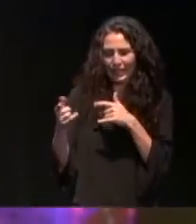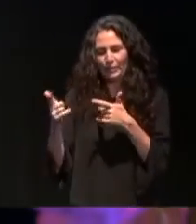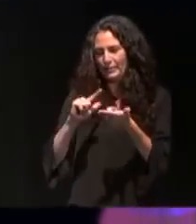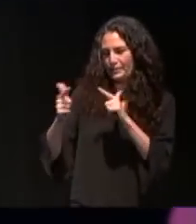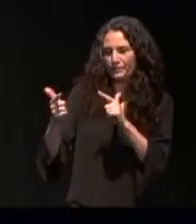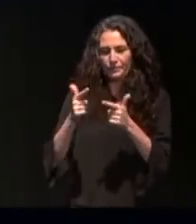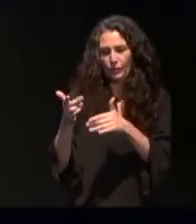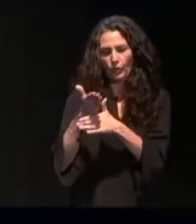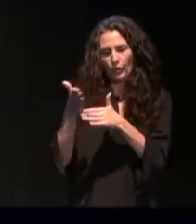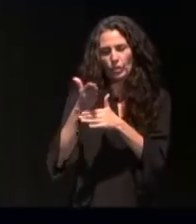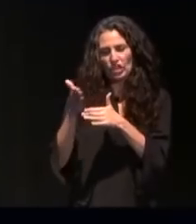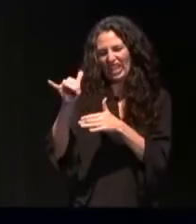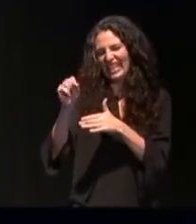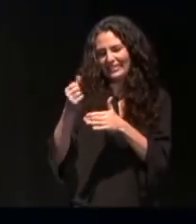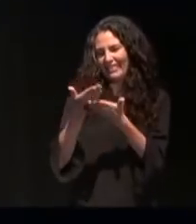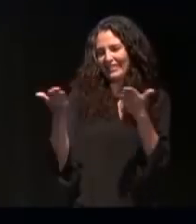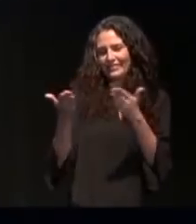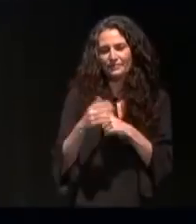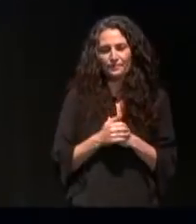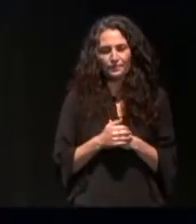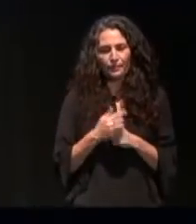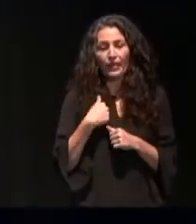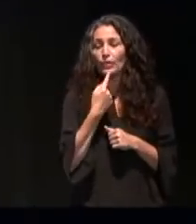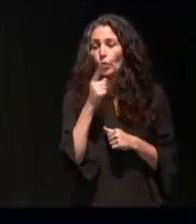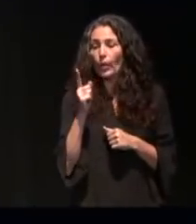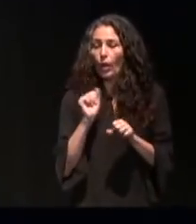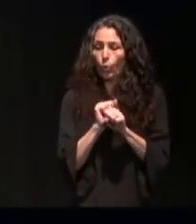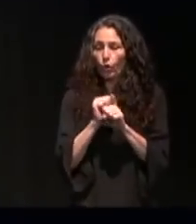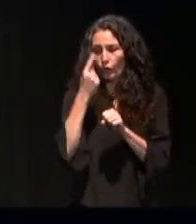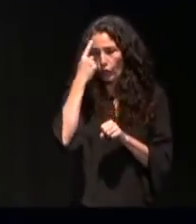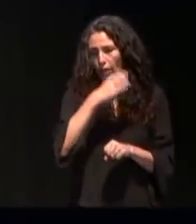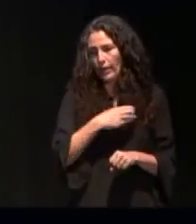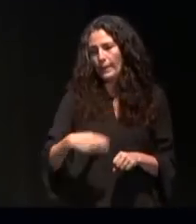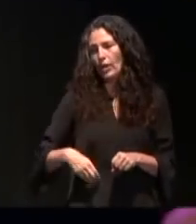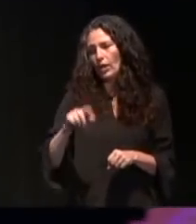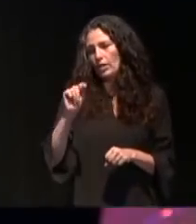life. And I was sharing that when I used to work for the mayor, Tom Bradley,